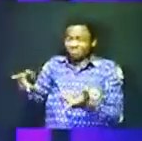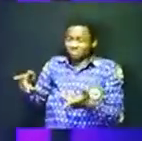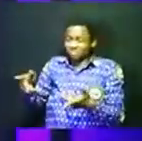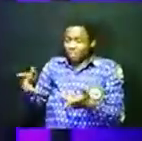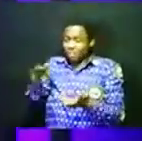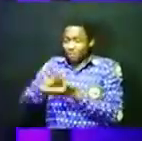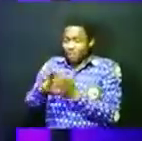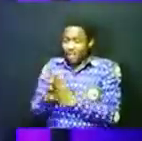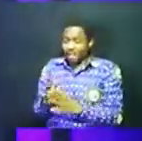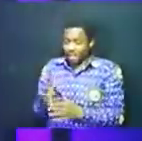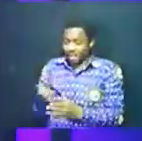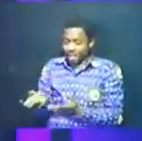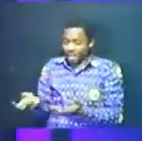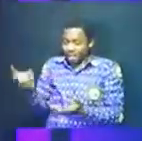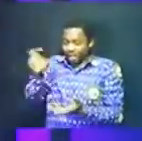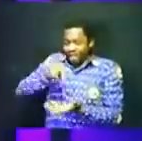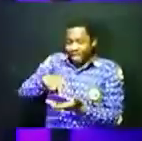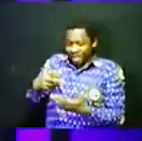can.